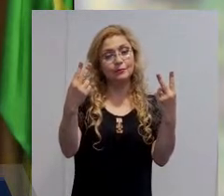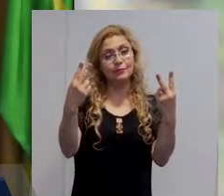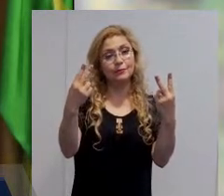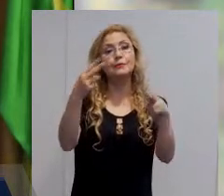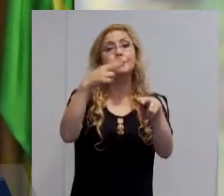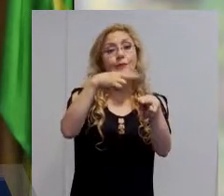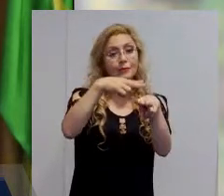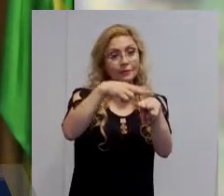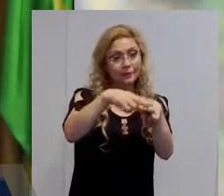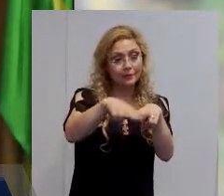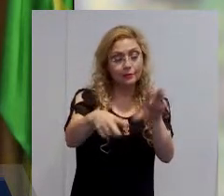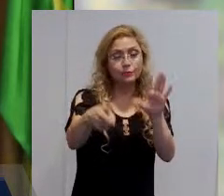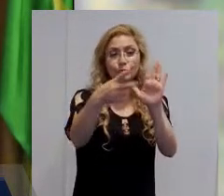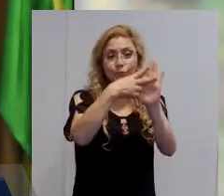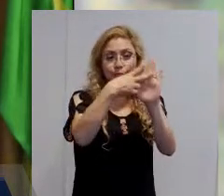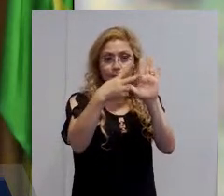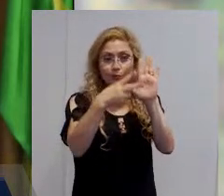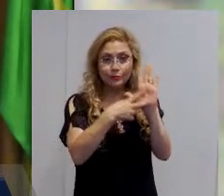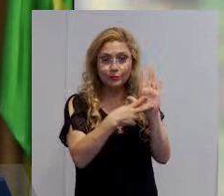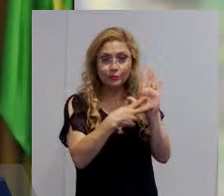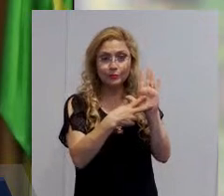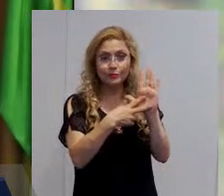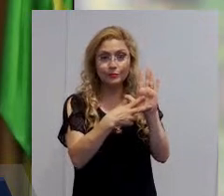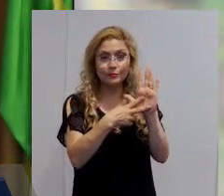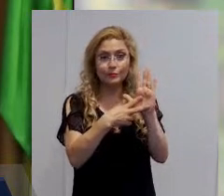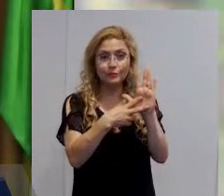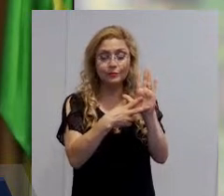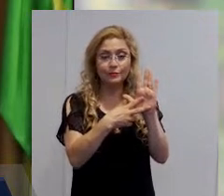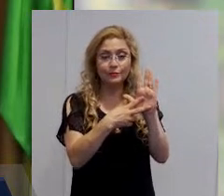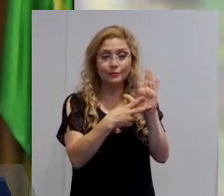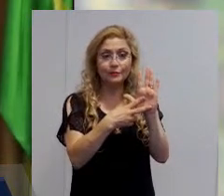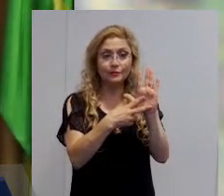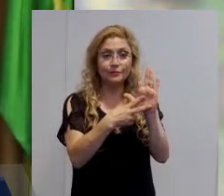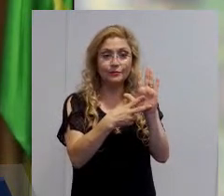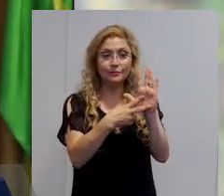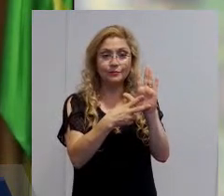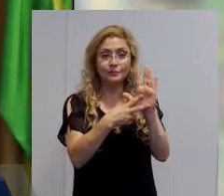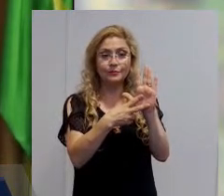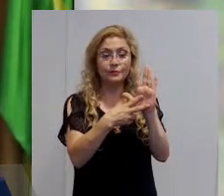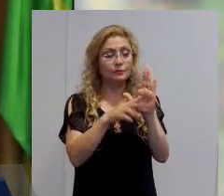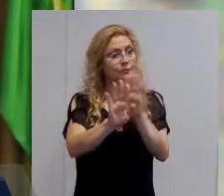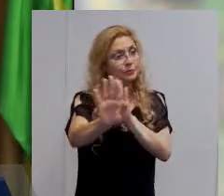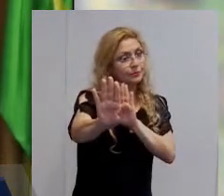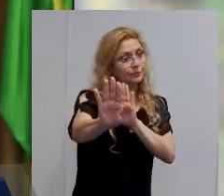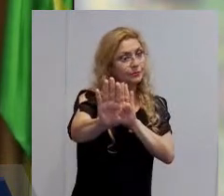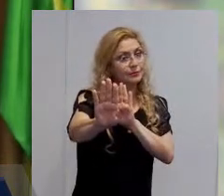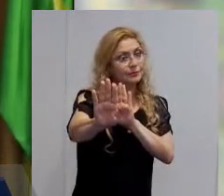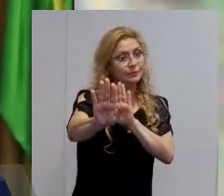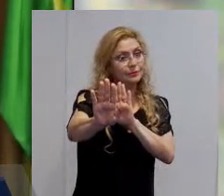the public policies that need to give way to regulations that